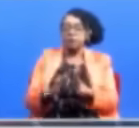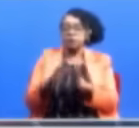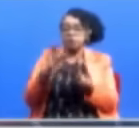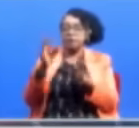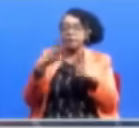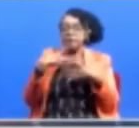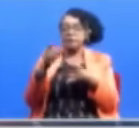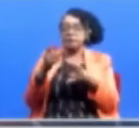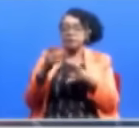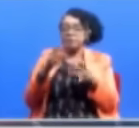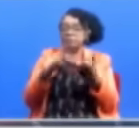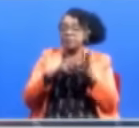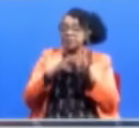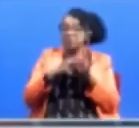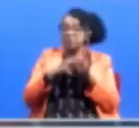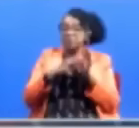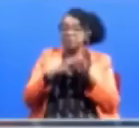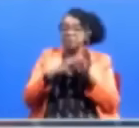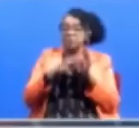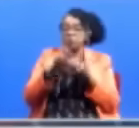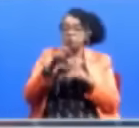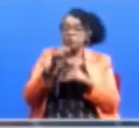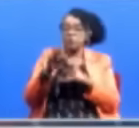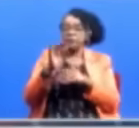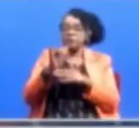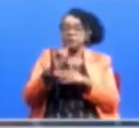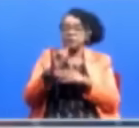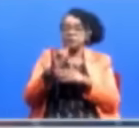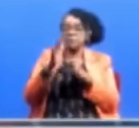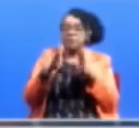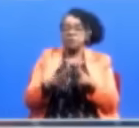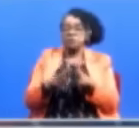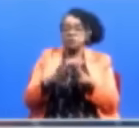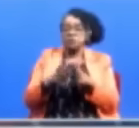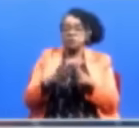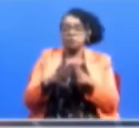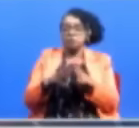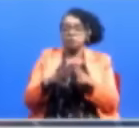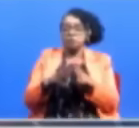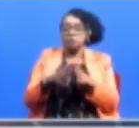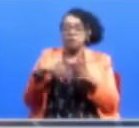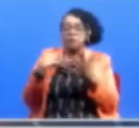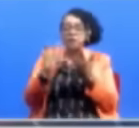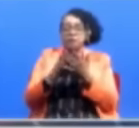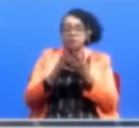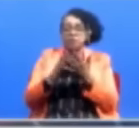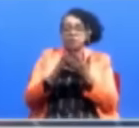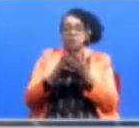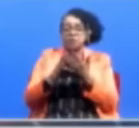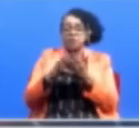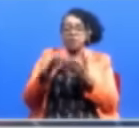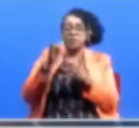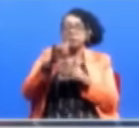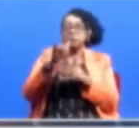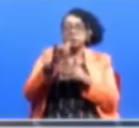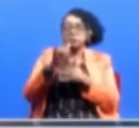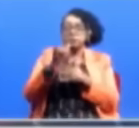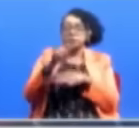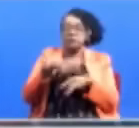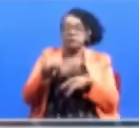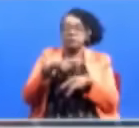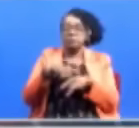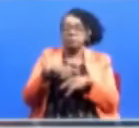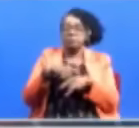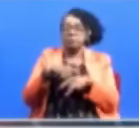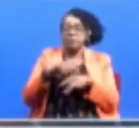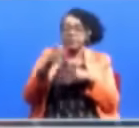interest. Interesting to note is that one of these persons was arrested at the airport when he was